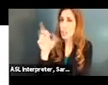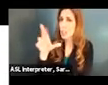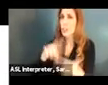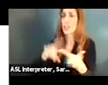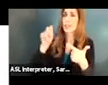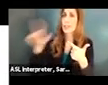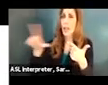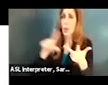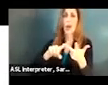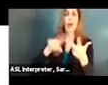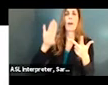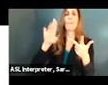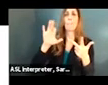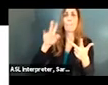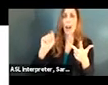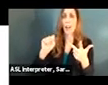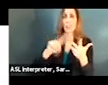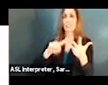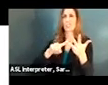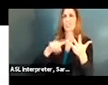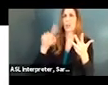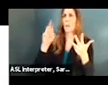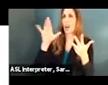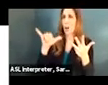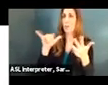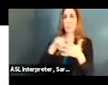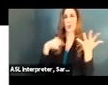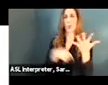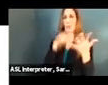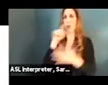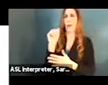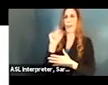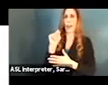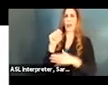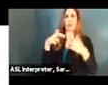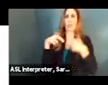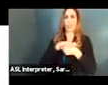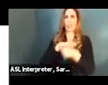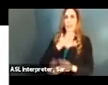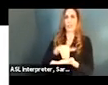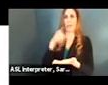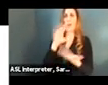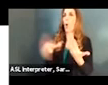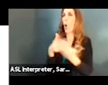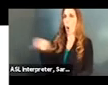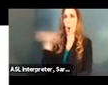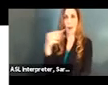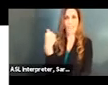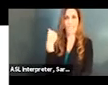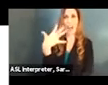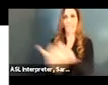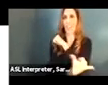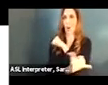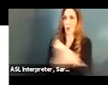we are the Aac regional center for all 5 of those